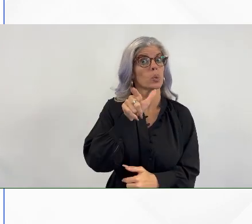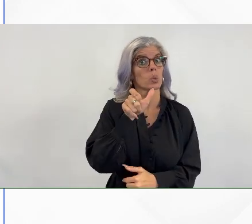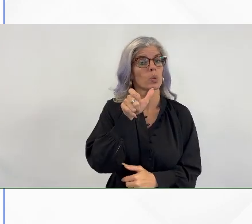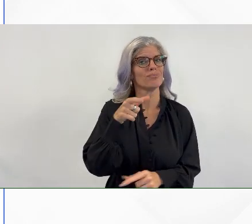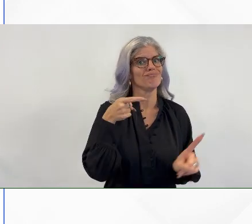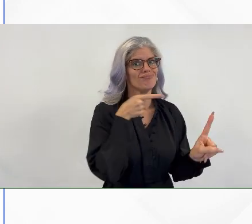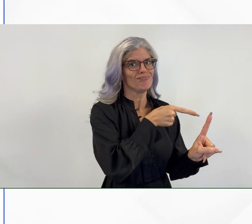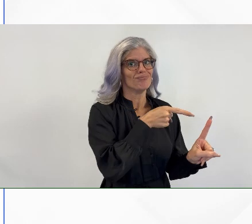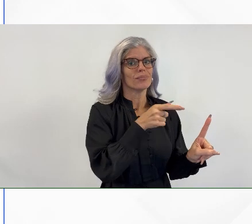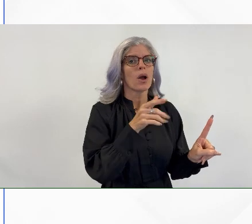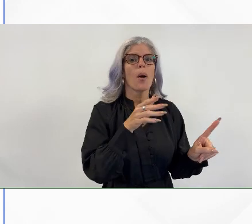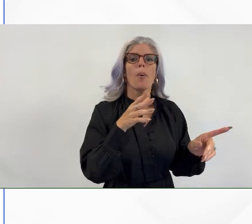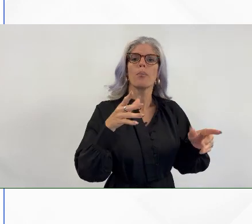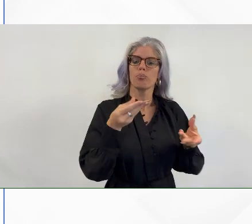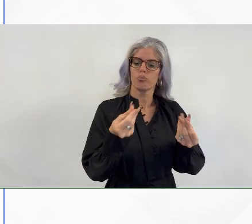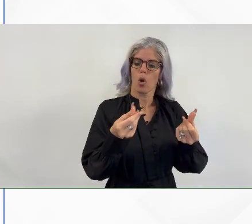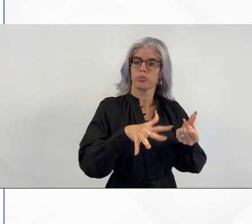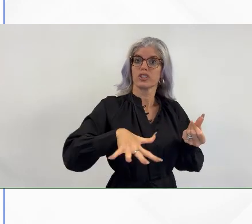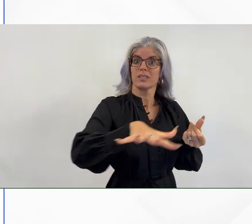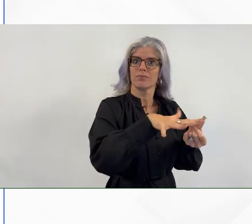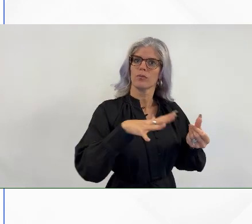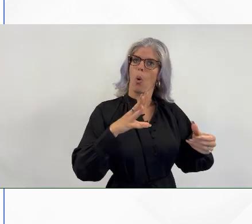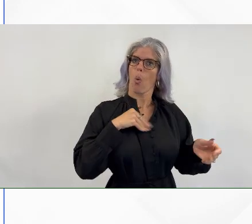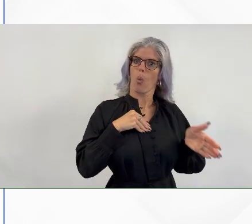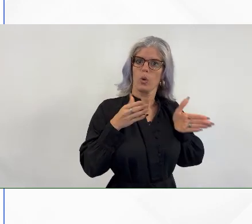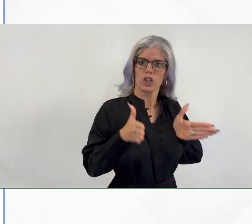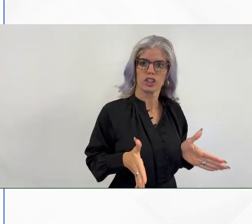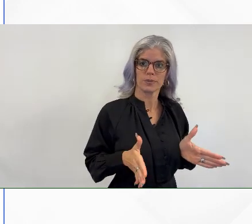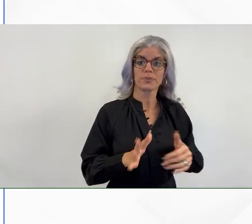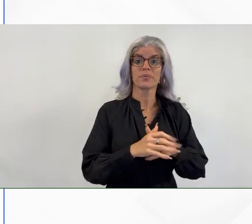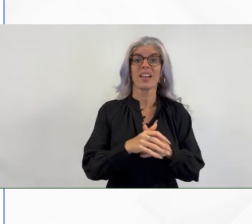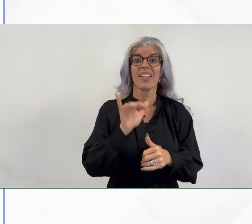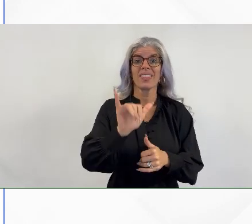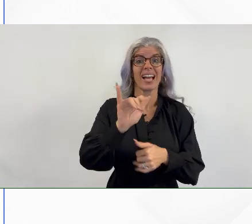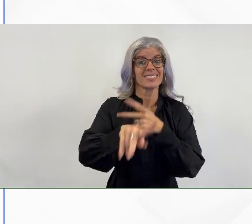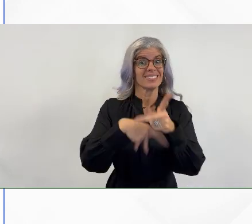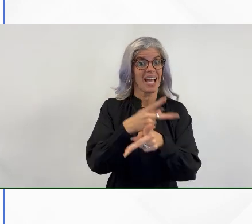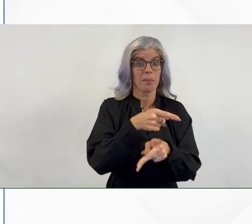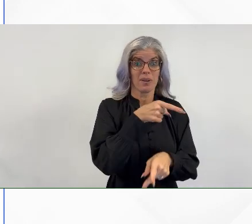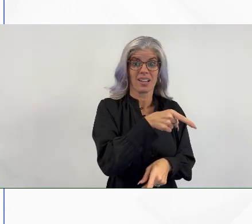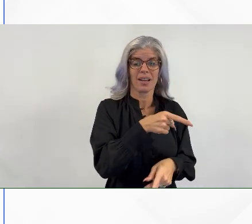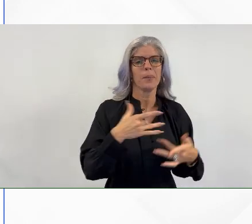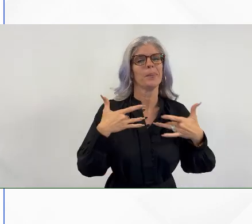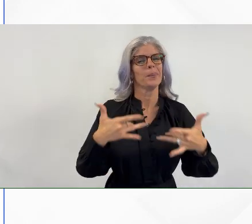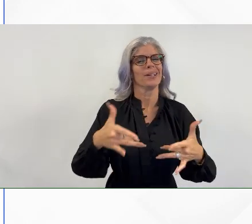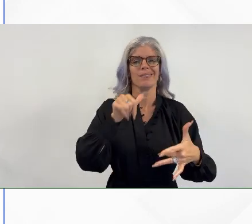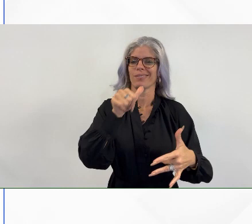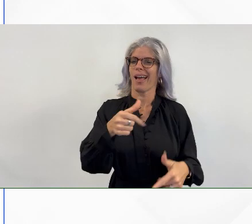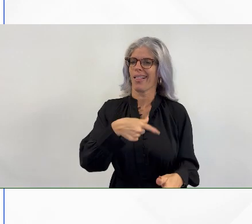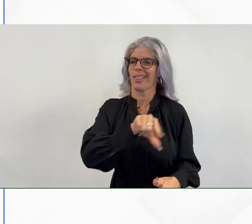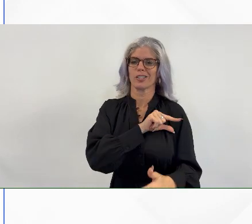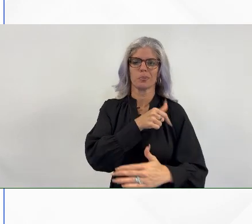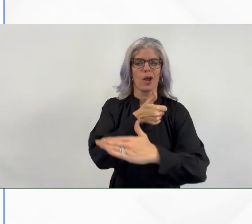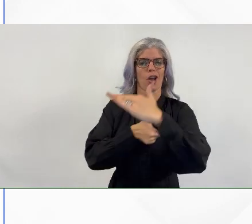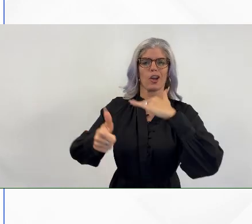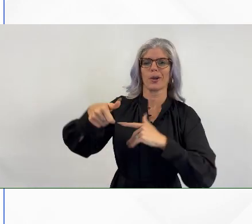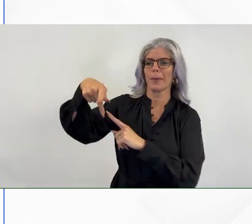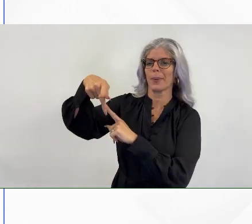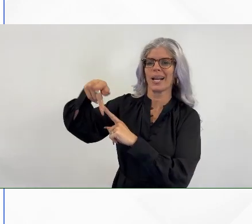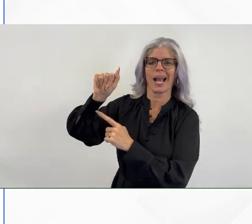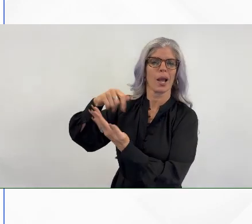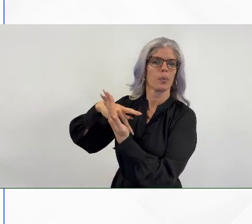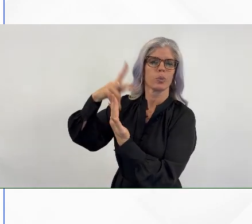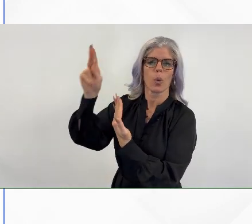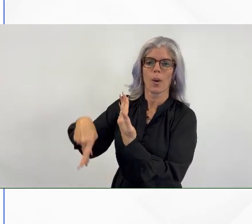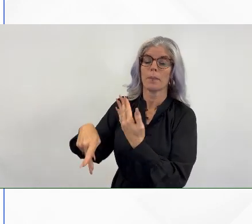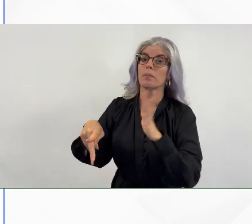is usually ineligible under the PA program. However, in limited circumstances, based on the severity of the